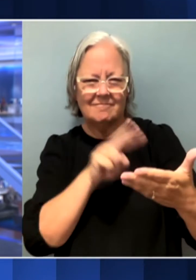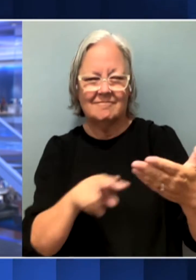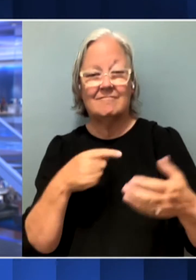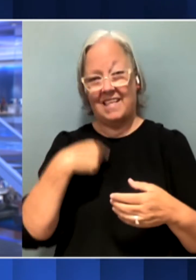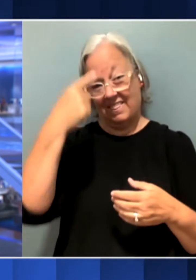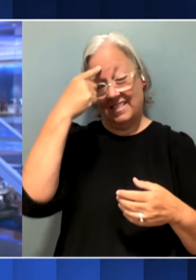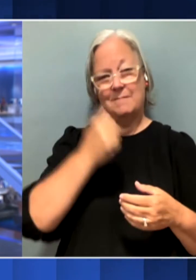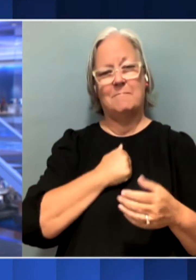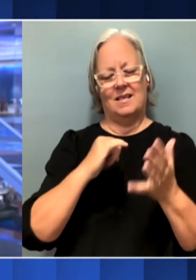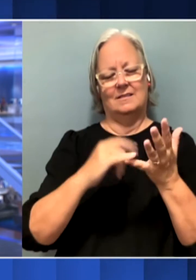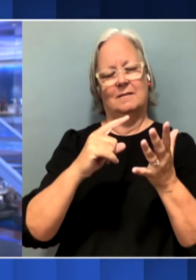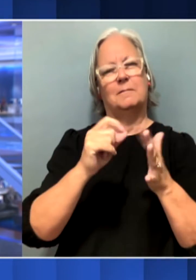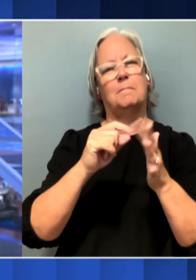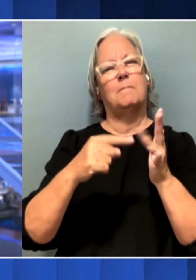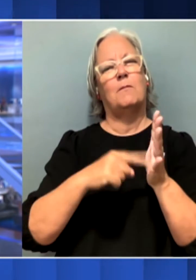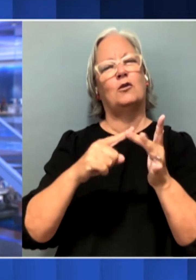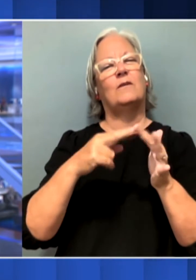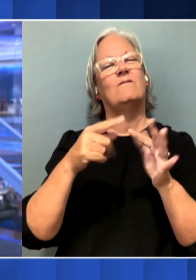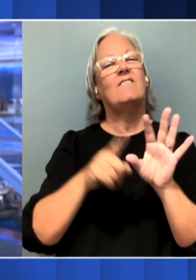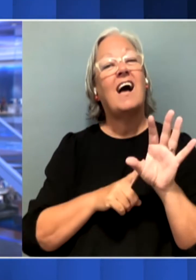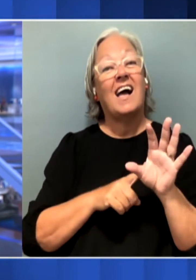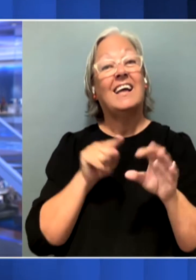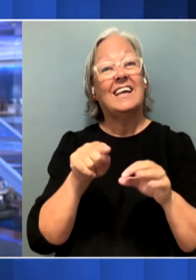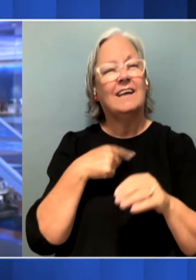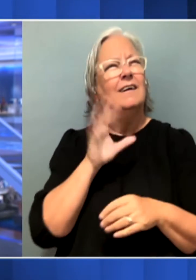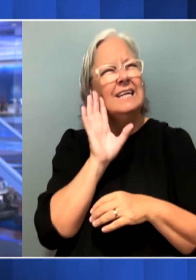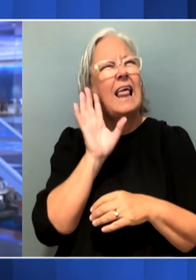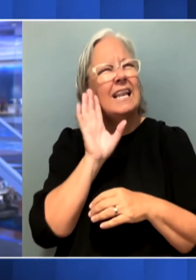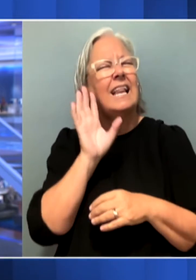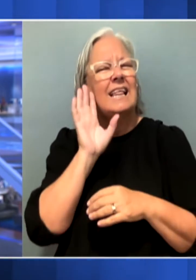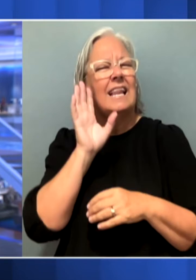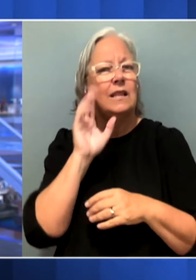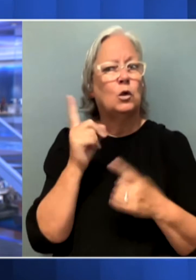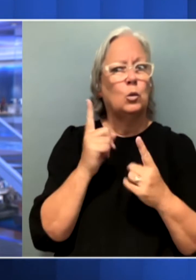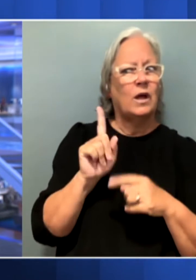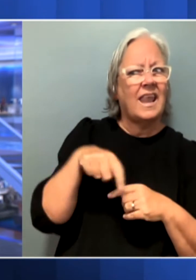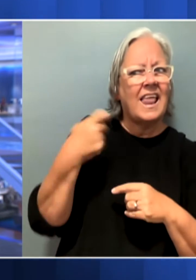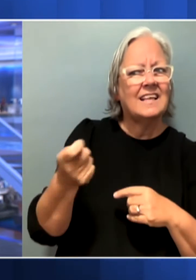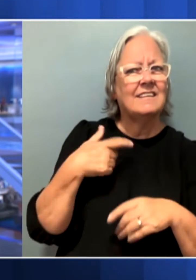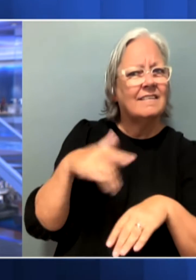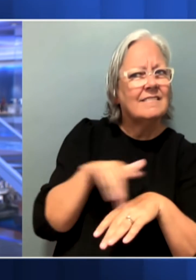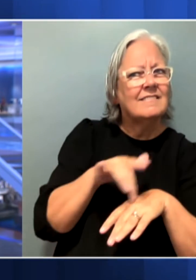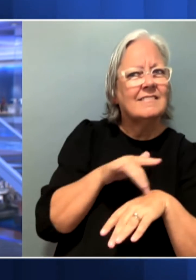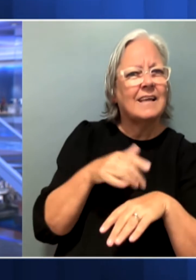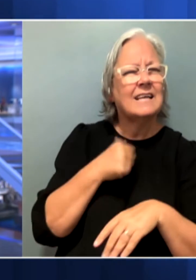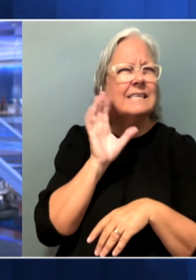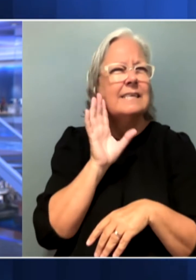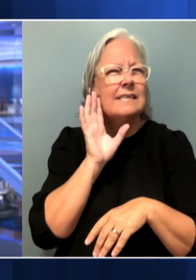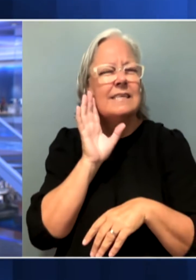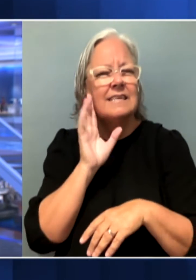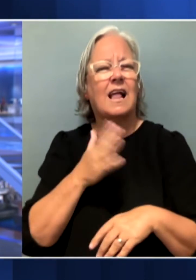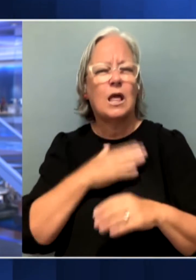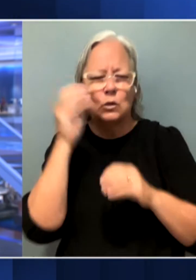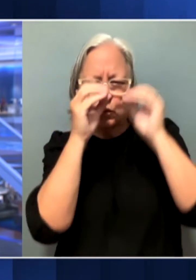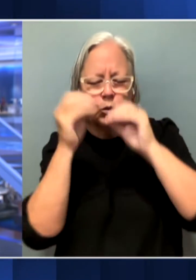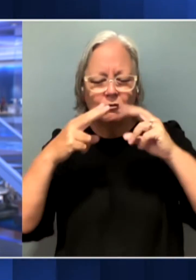year is probably top % of the world. I'm constantly listening to whoever's the next performance that I'll be interpreting. I like to Google and